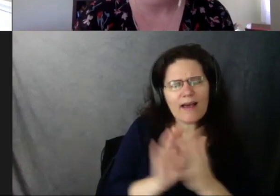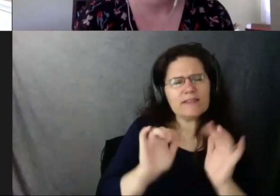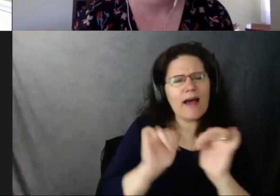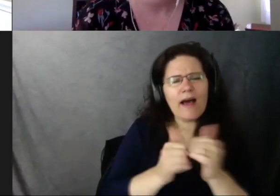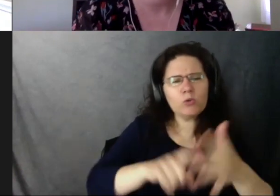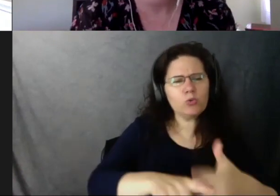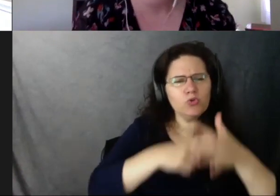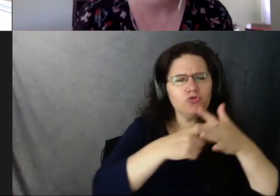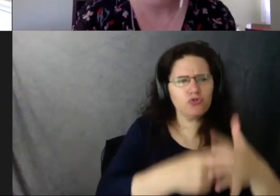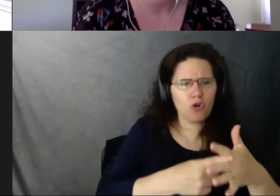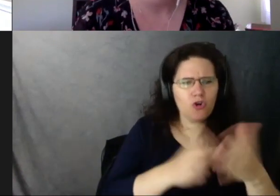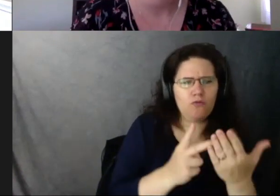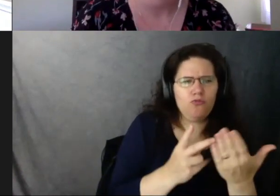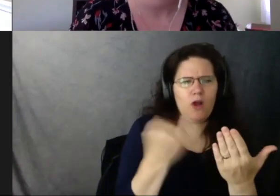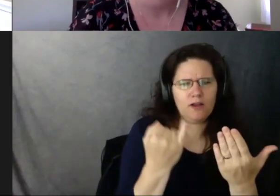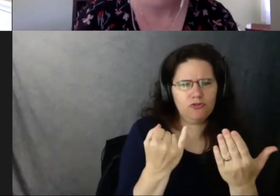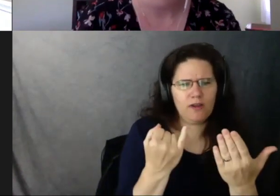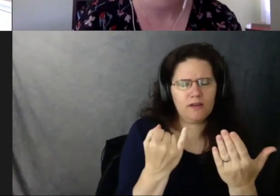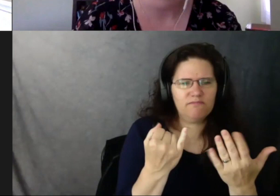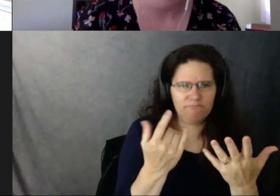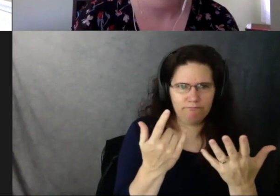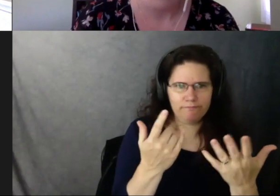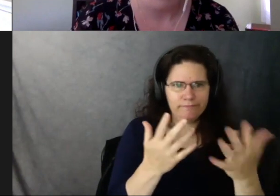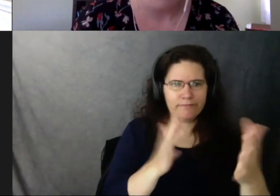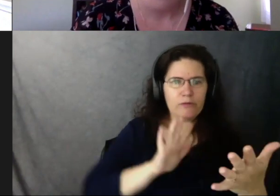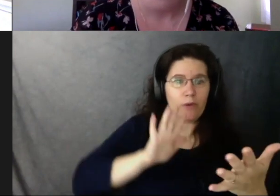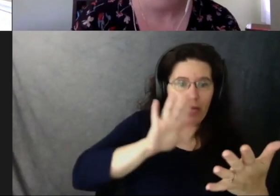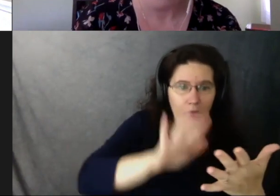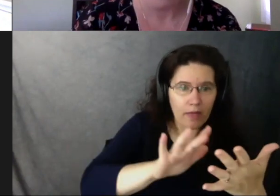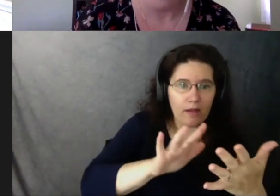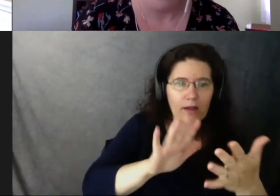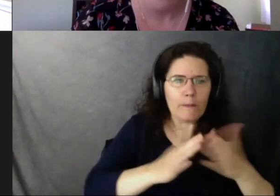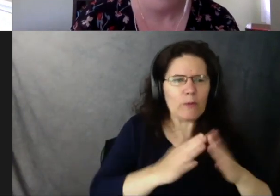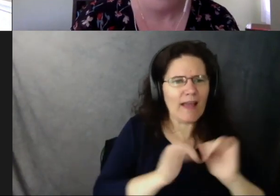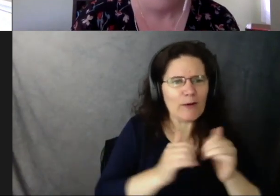go about starting a project and reaching out to your community?